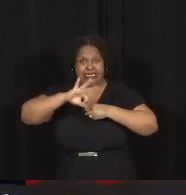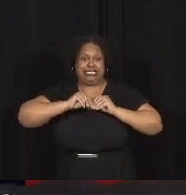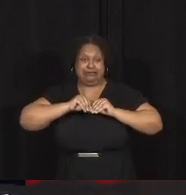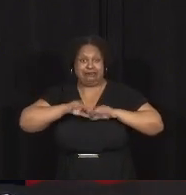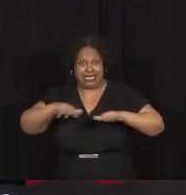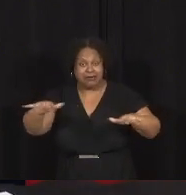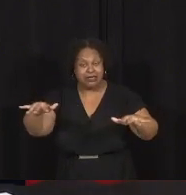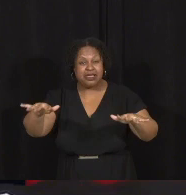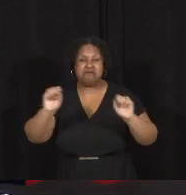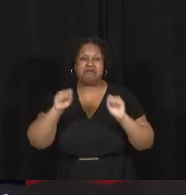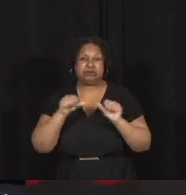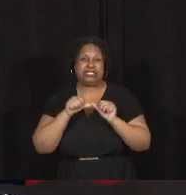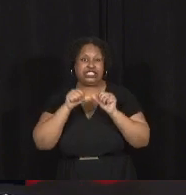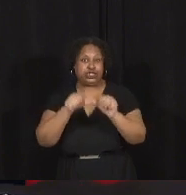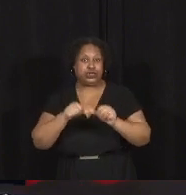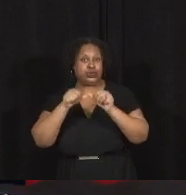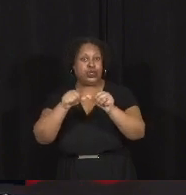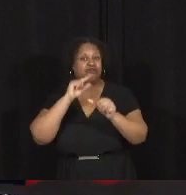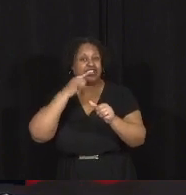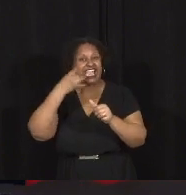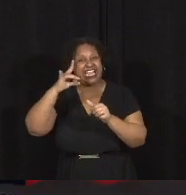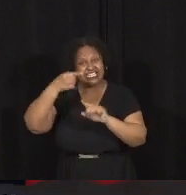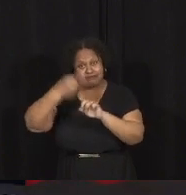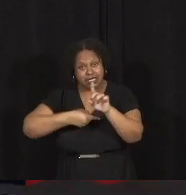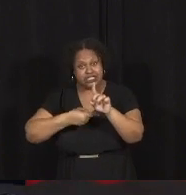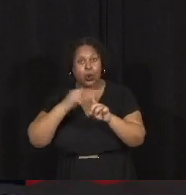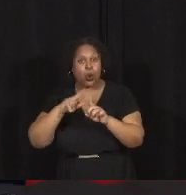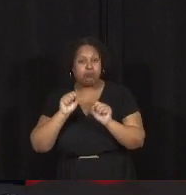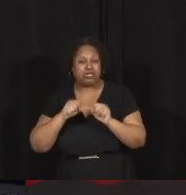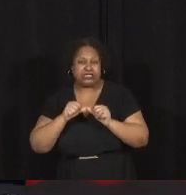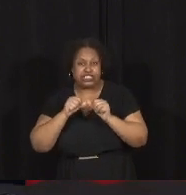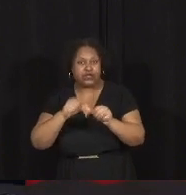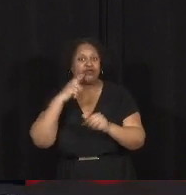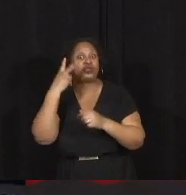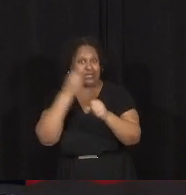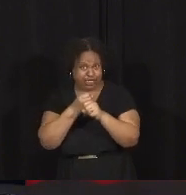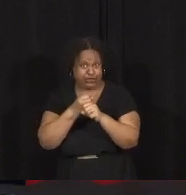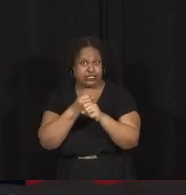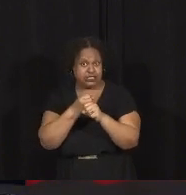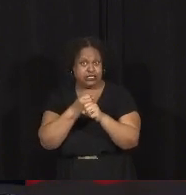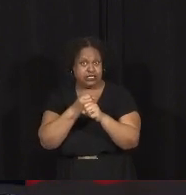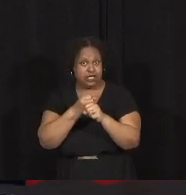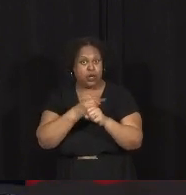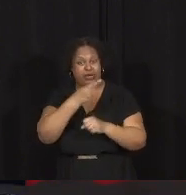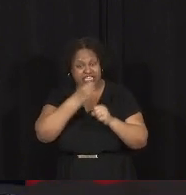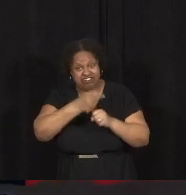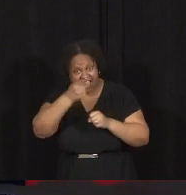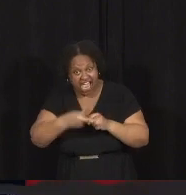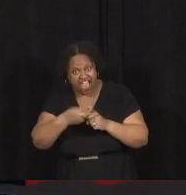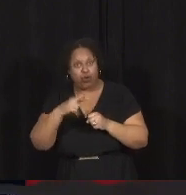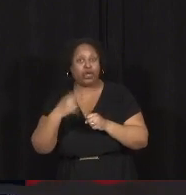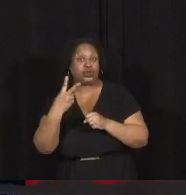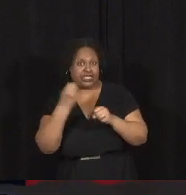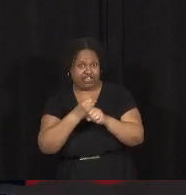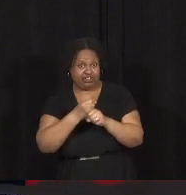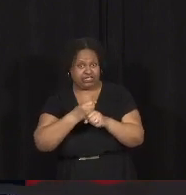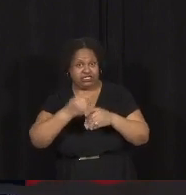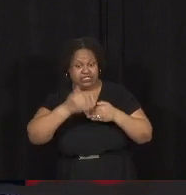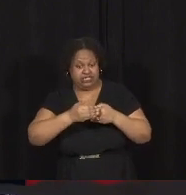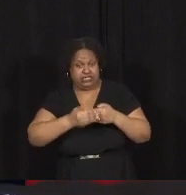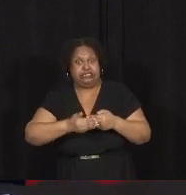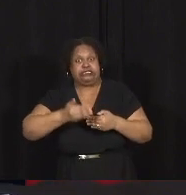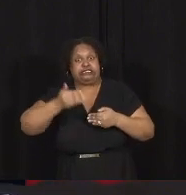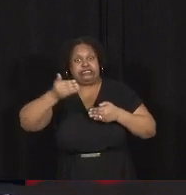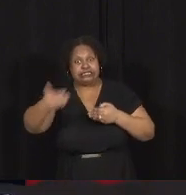for 18 months or even 2 years, because we may have a smaller secondary or